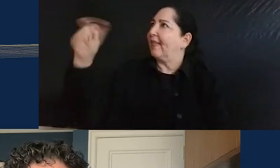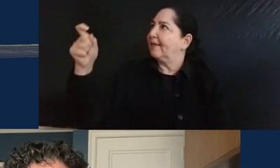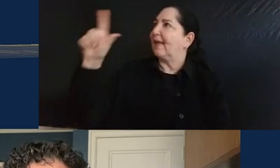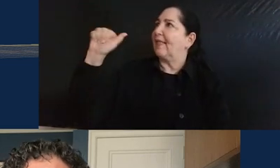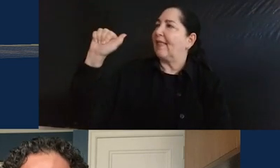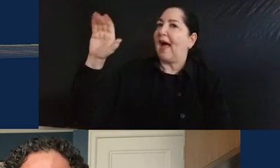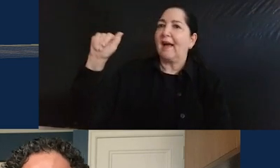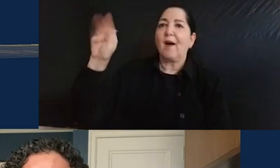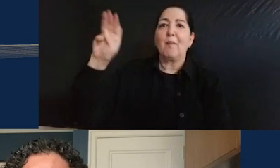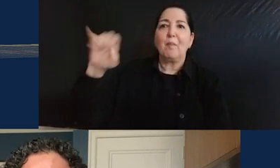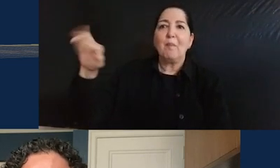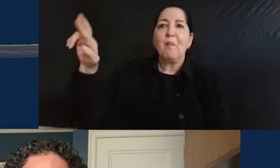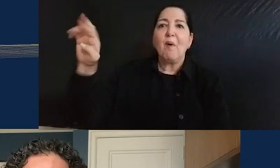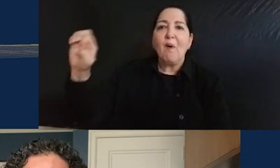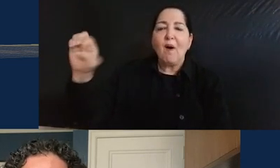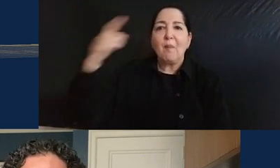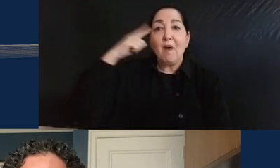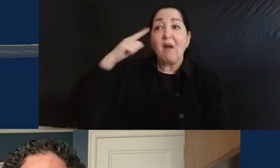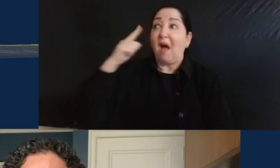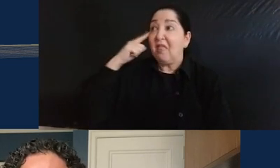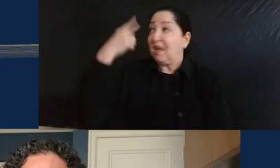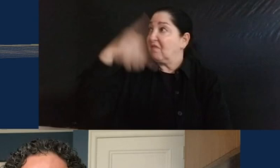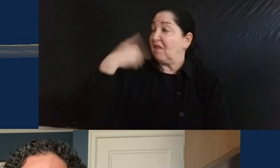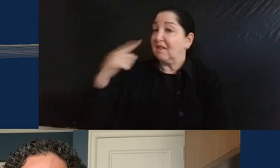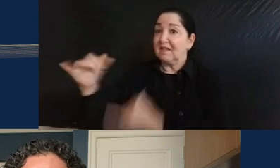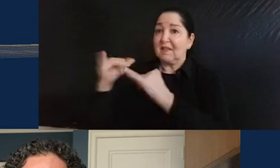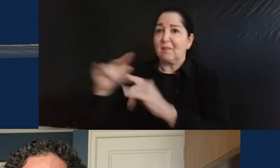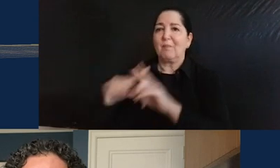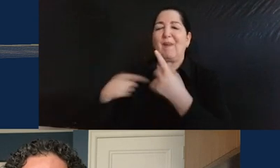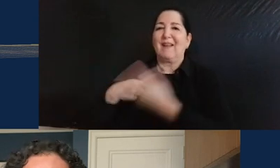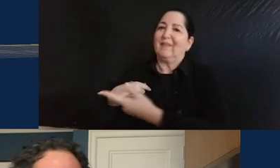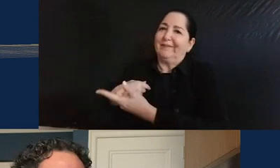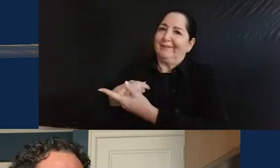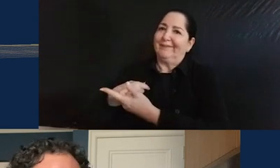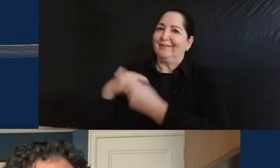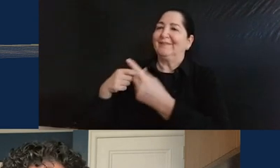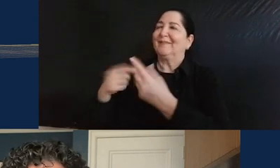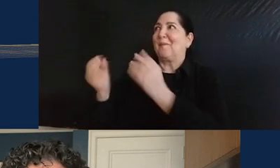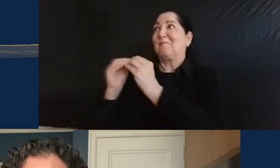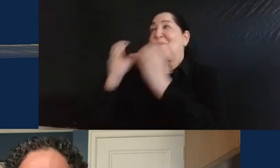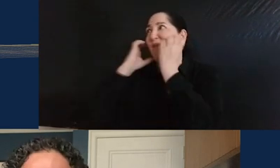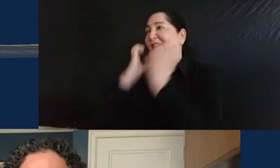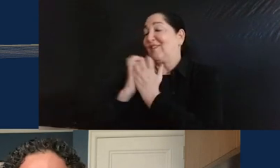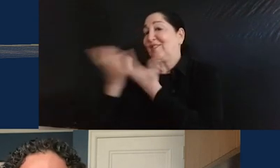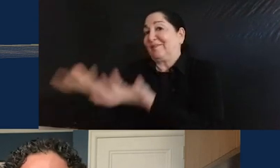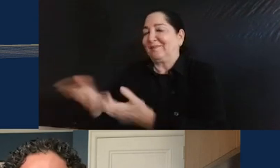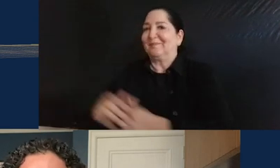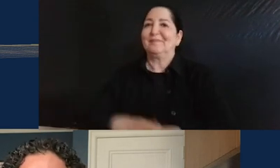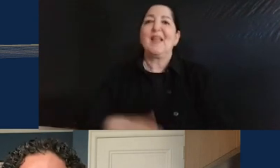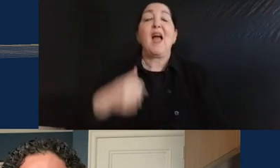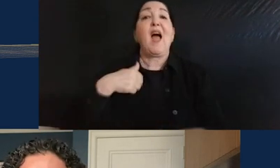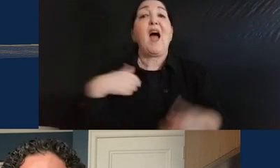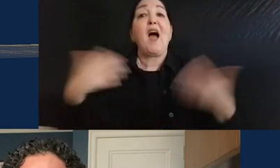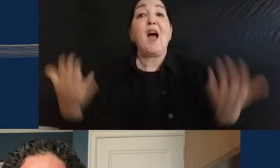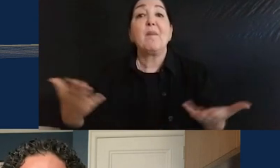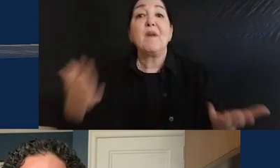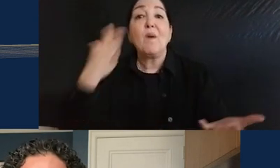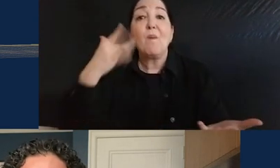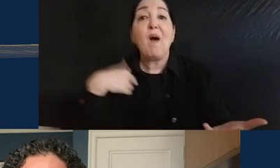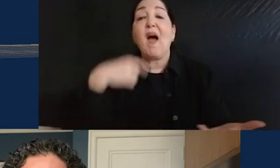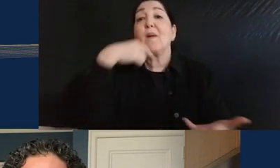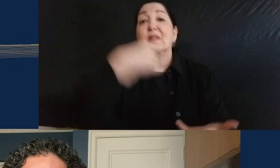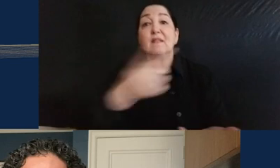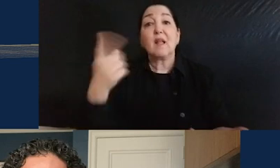alike, but I think he's basically just the better version of me with some sort of facial hair. And I am here to say I have 30 to 60